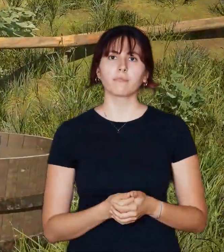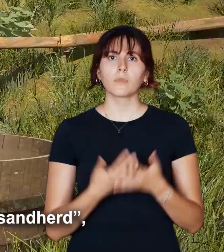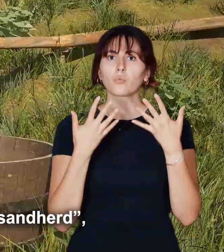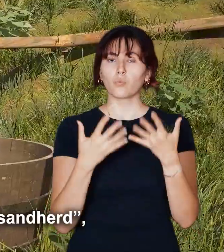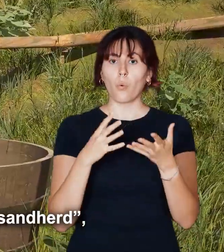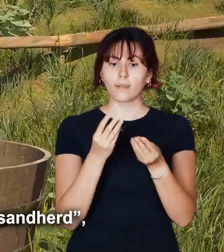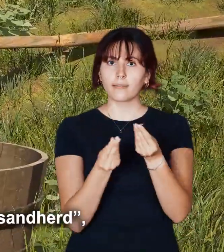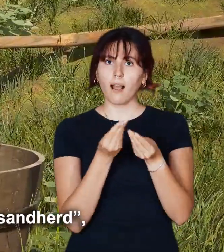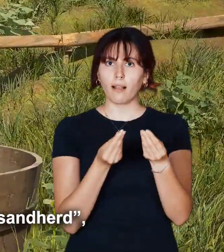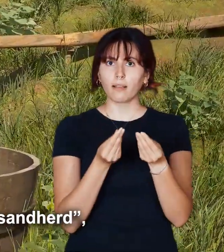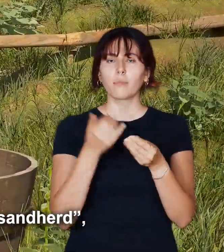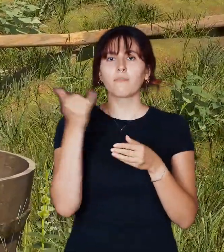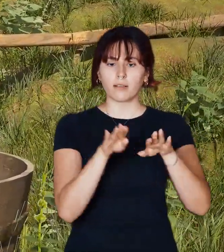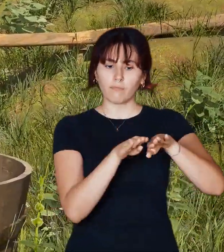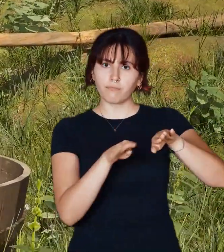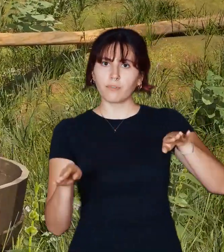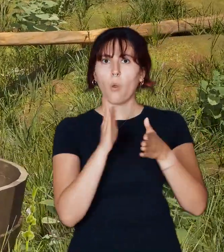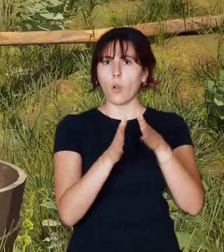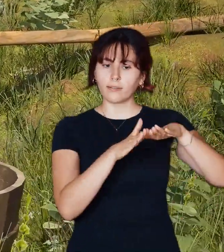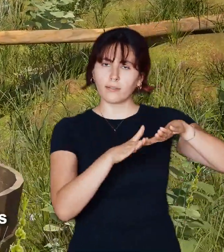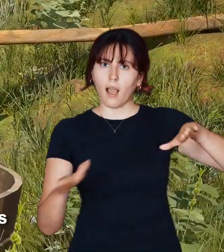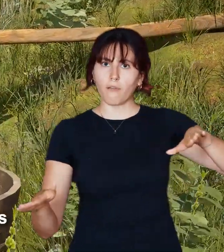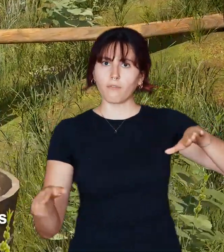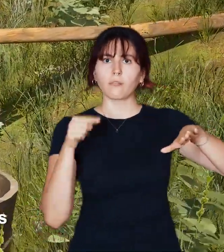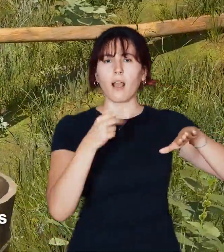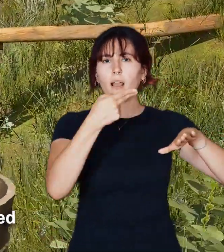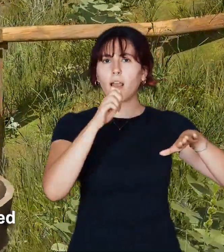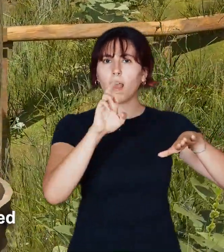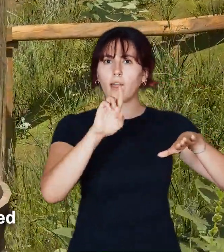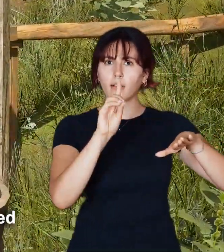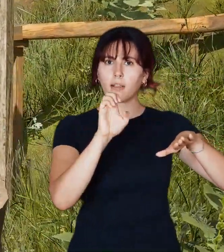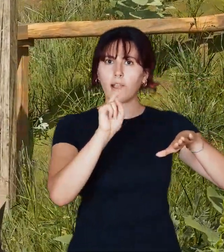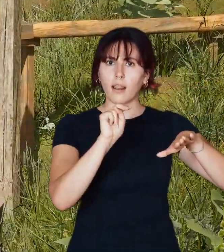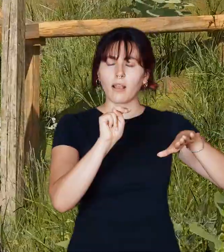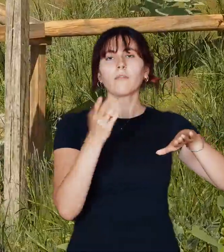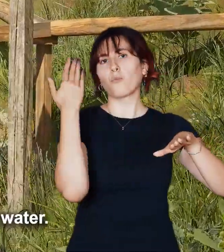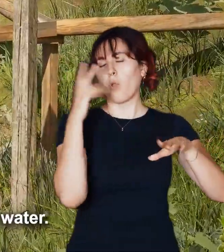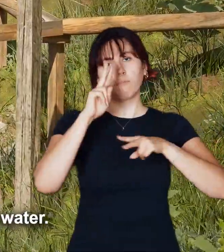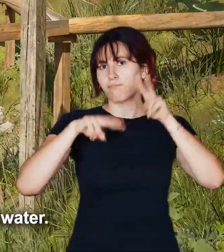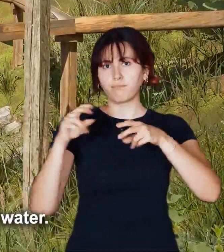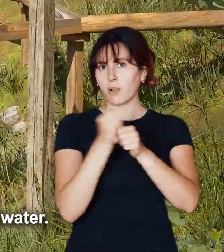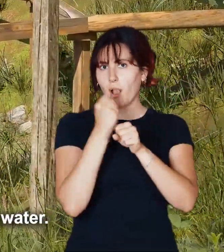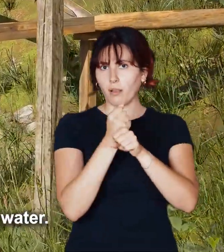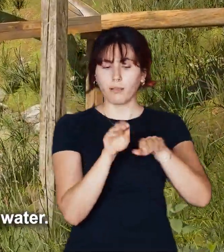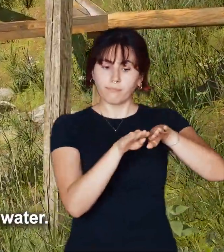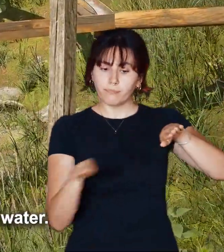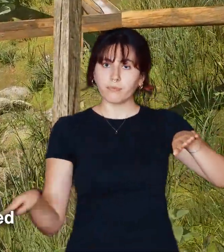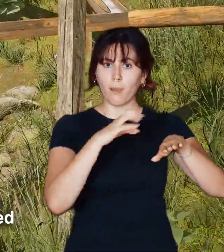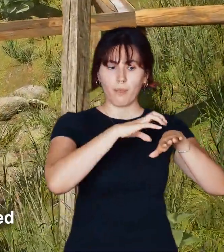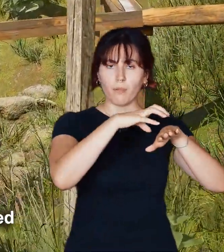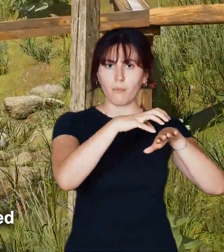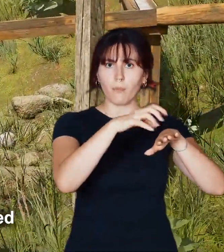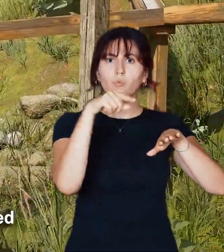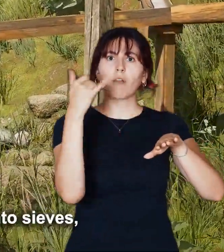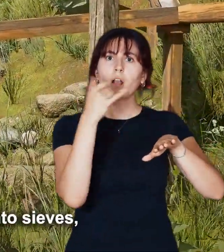water, placed onto the so-called pocksandherd, inclined wooden washing tables that could be constructed in different ways, and washed with additional water.